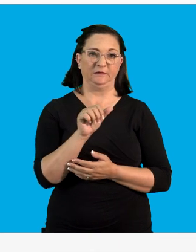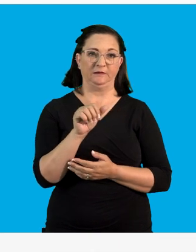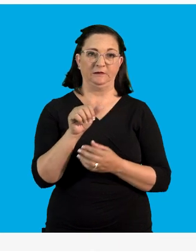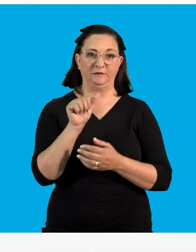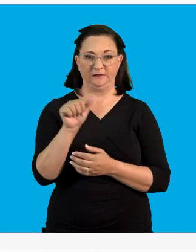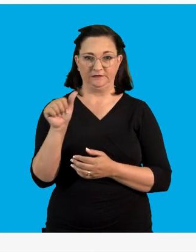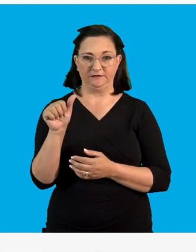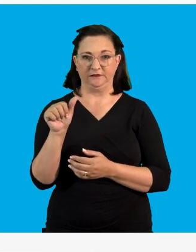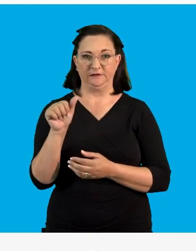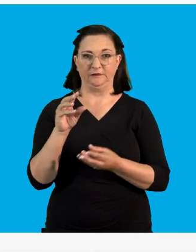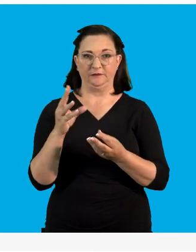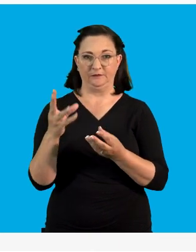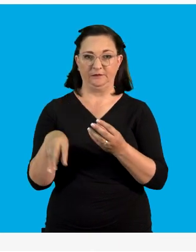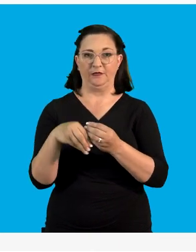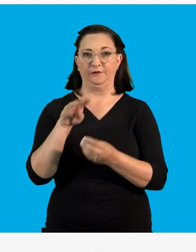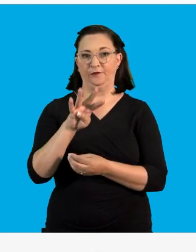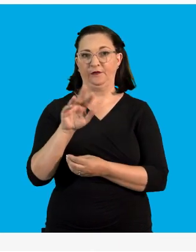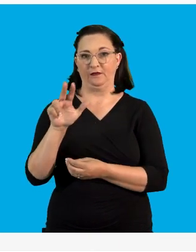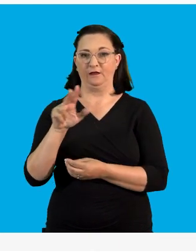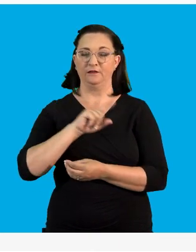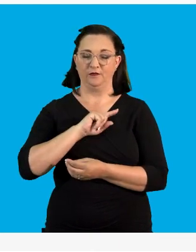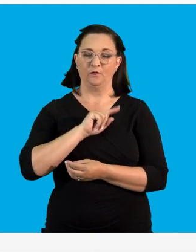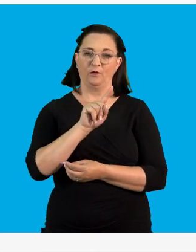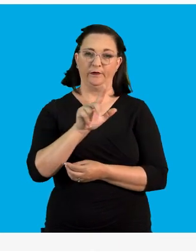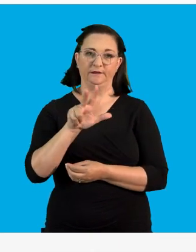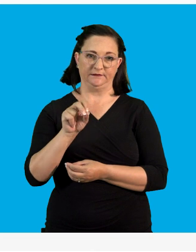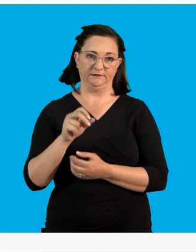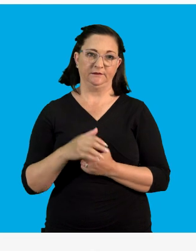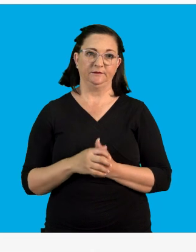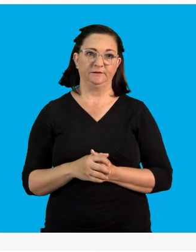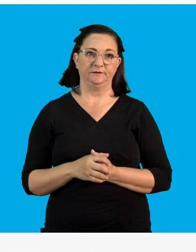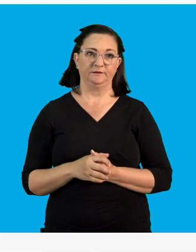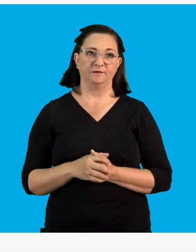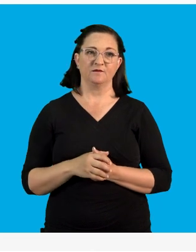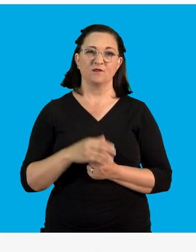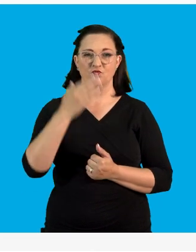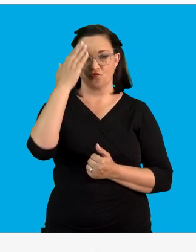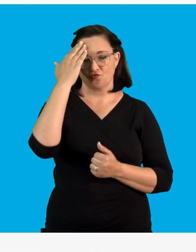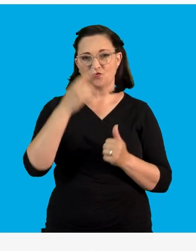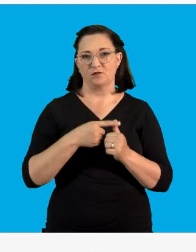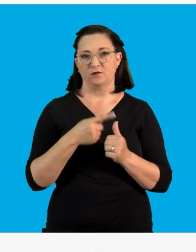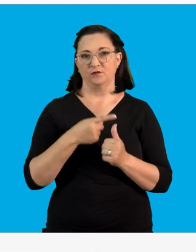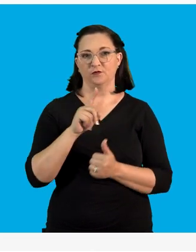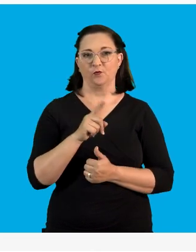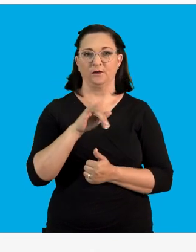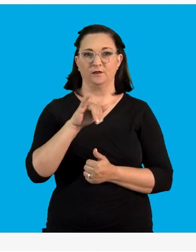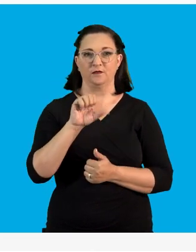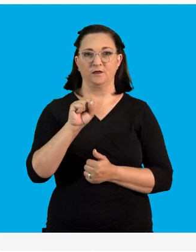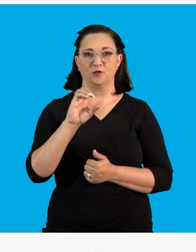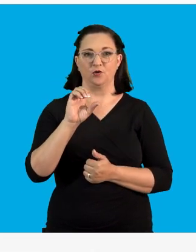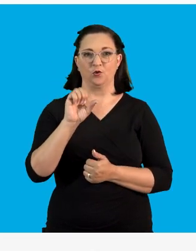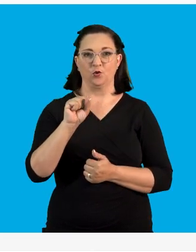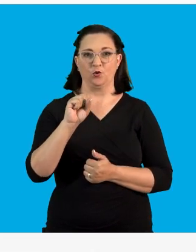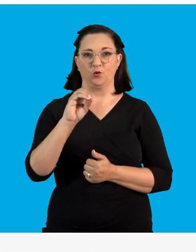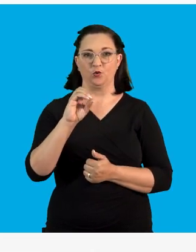66 plus 48 gives us 180 degrees. And so we know that this is an isosceles triangle because the two